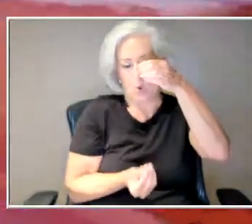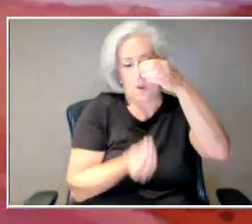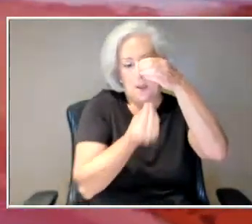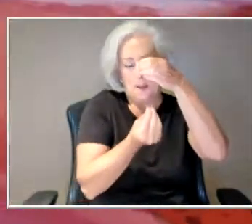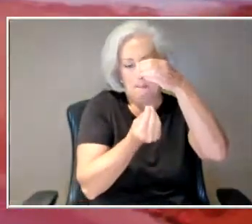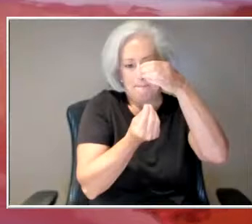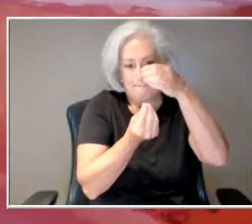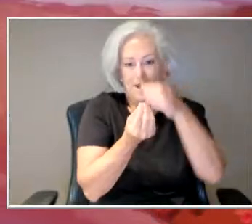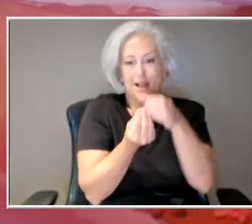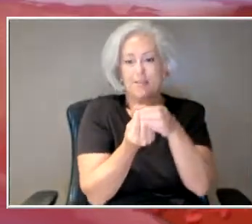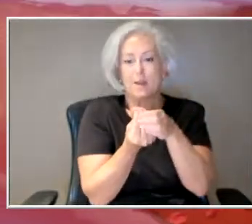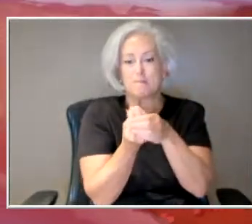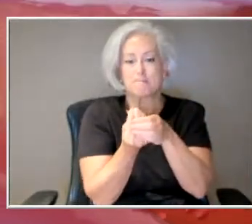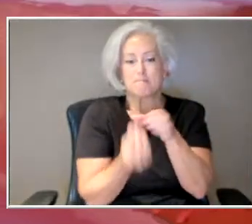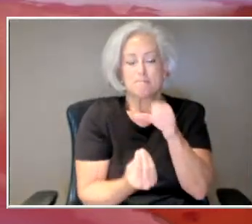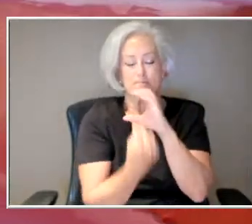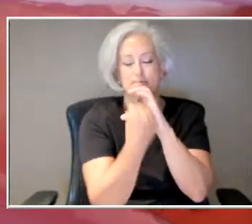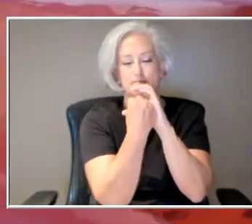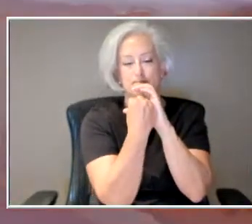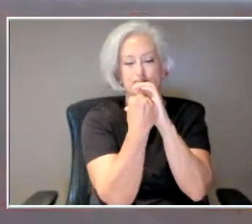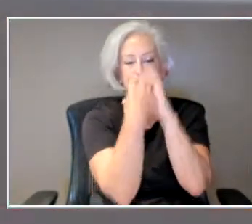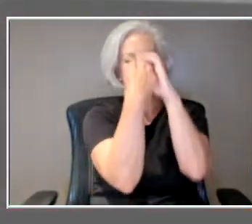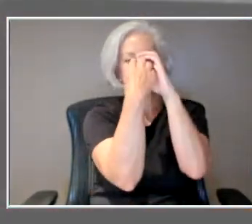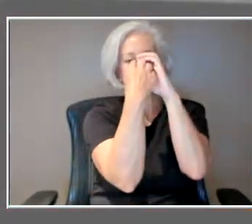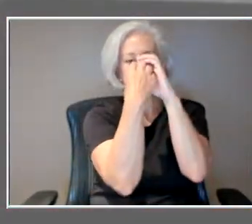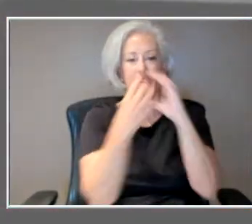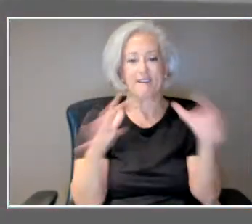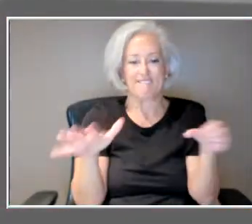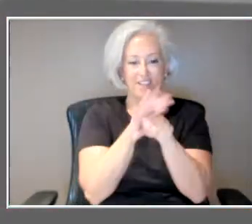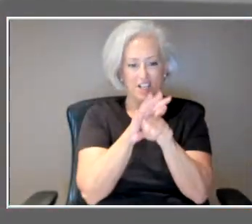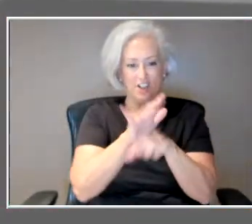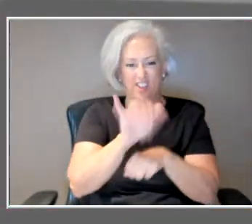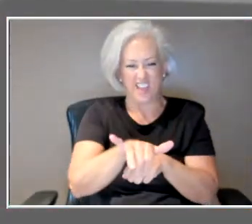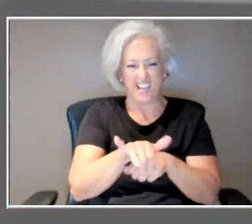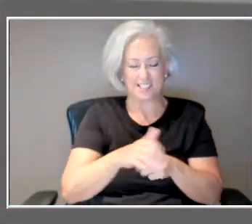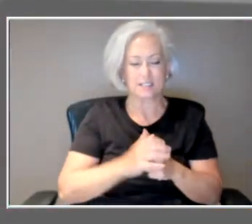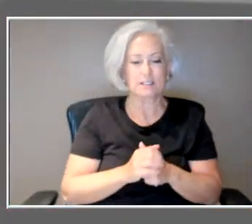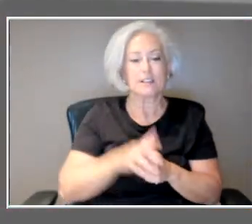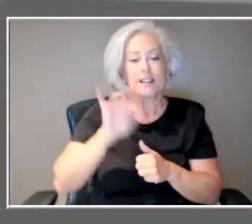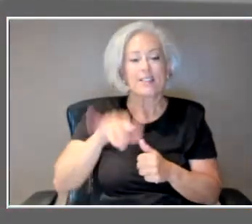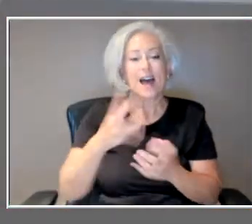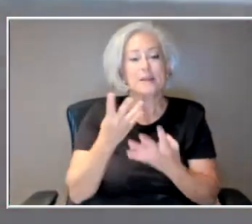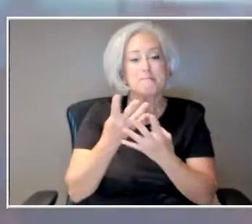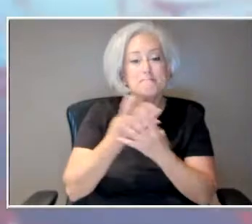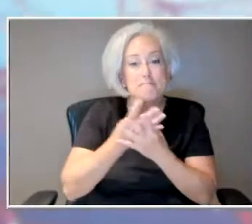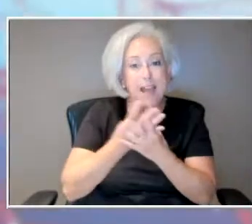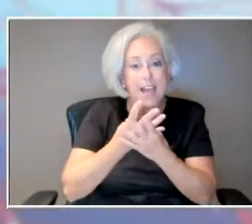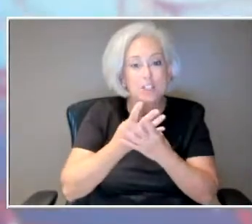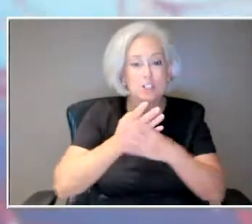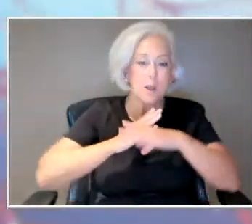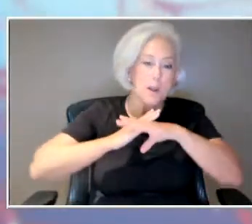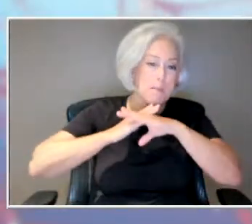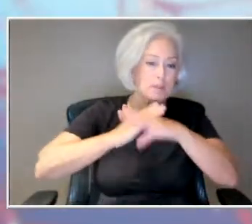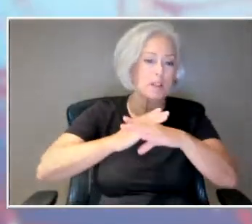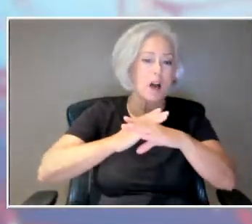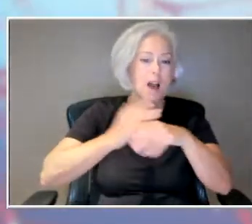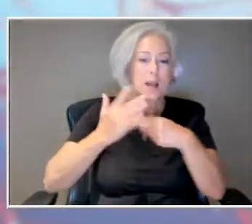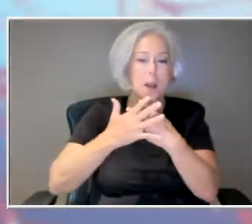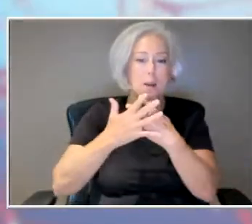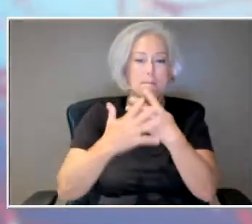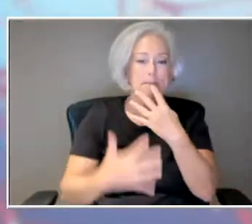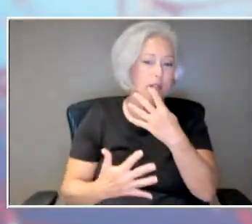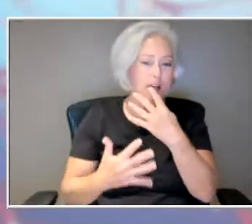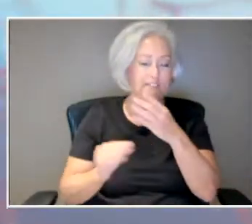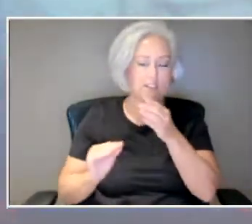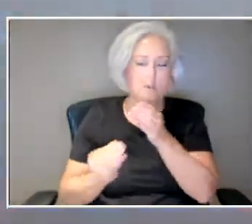wall because it has an outward pressure to it, and the very fine mesh of the metal blocks blood flow from going into the aneurysm, giving